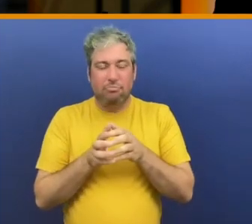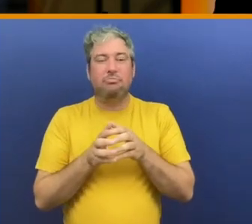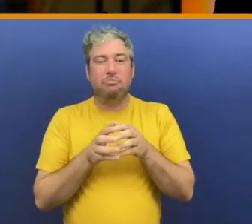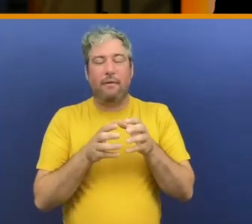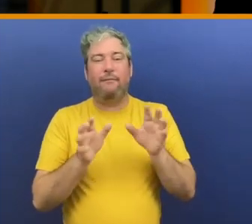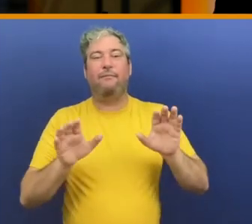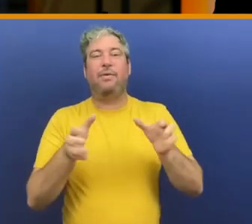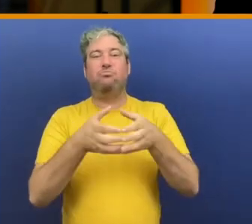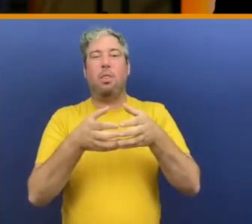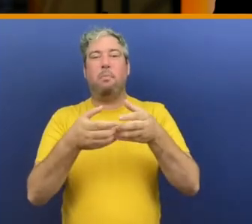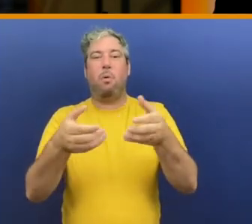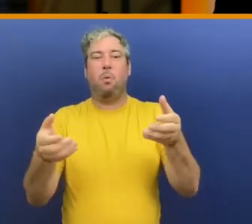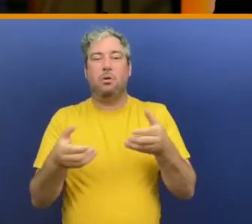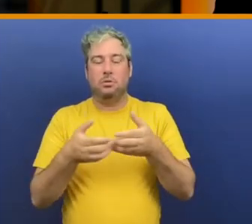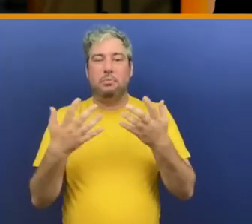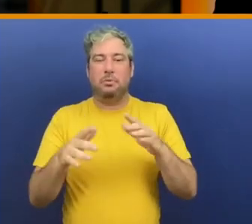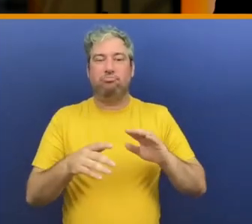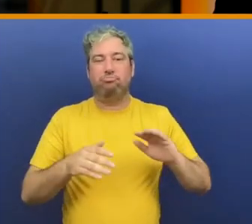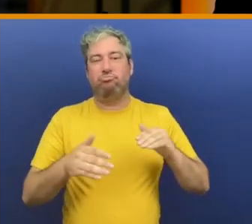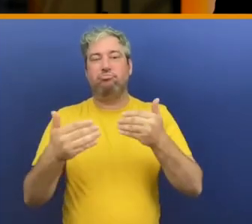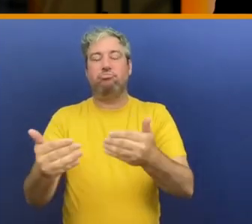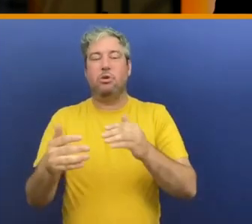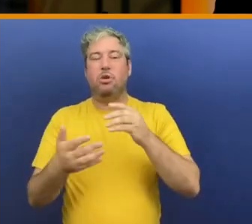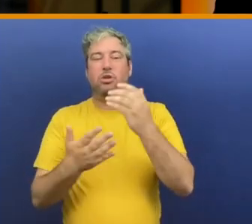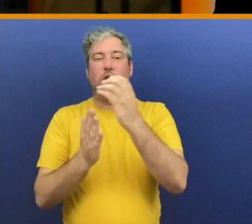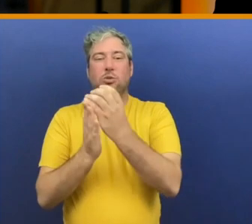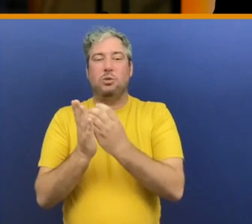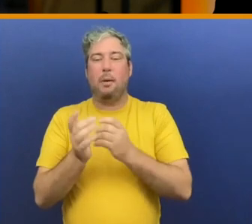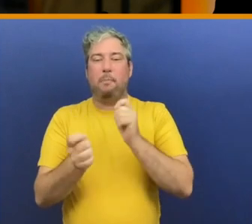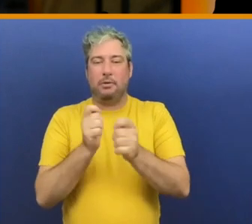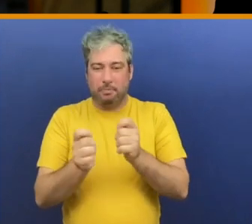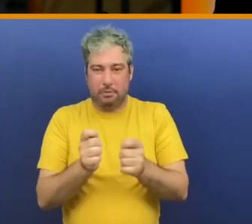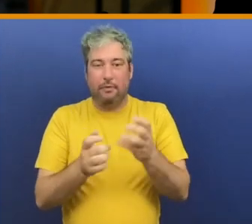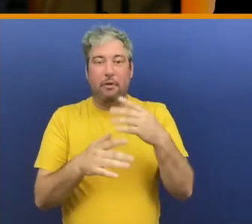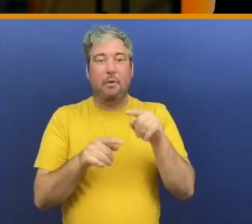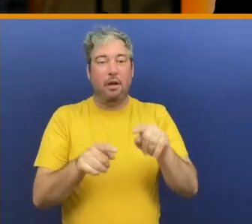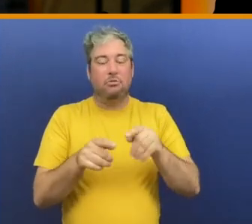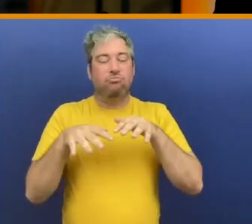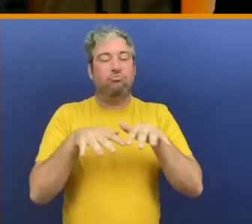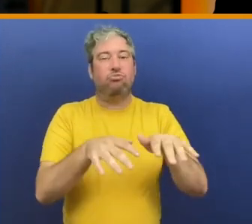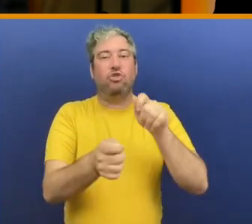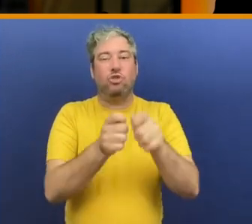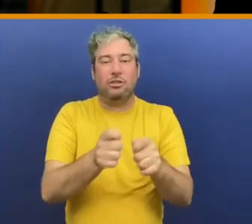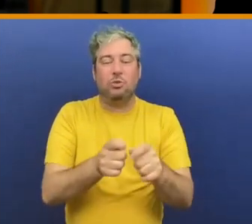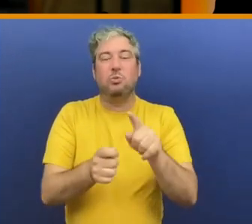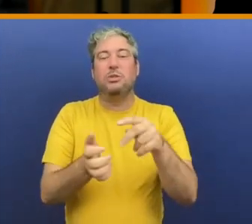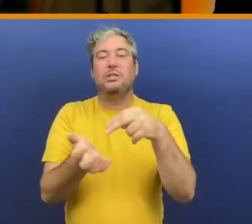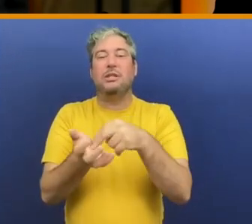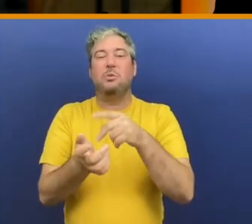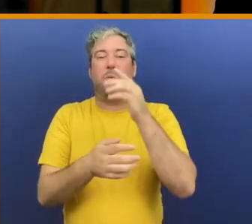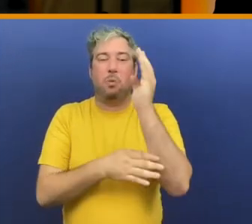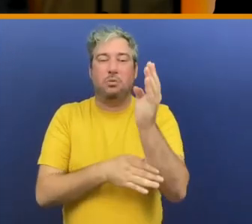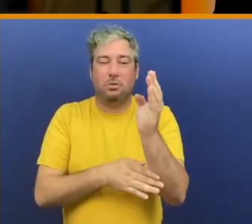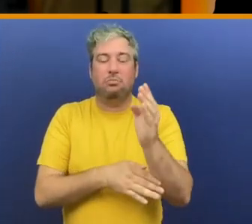from that flows changes to standing orders and regulations. I'll explain the voting later, but the constitutional amendment will need